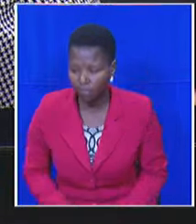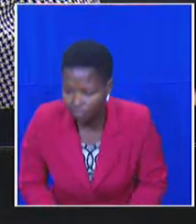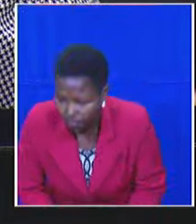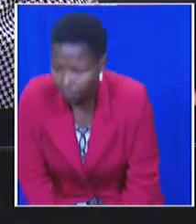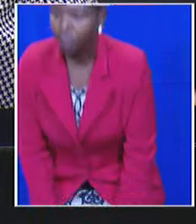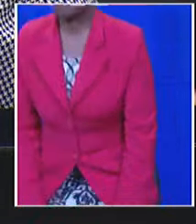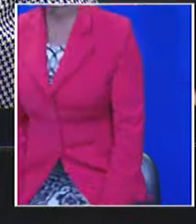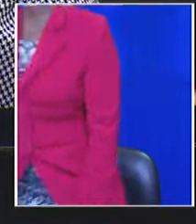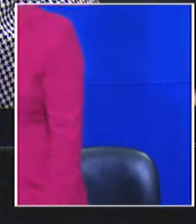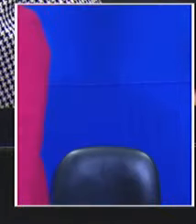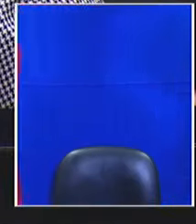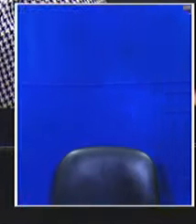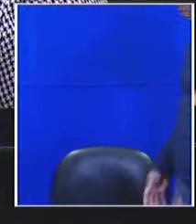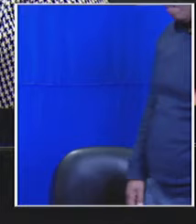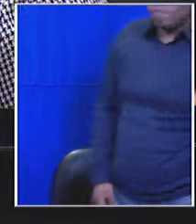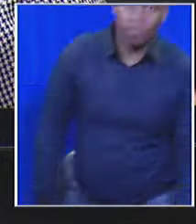Mchabiseke.